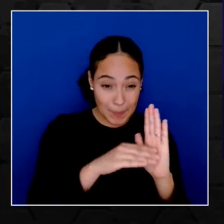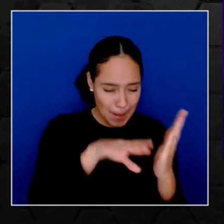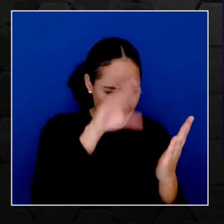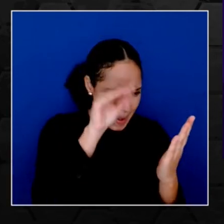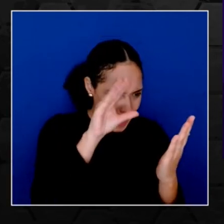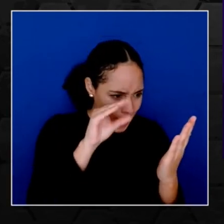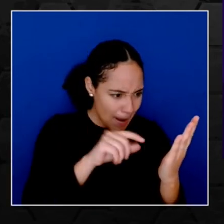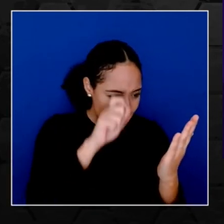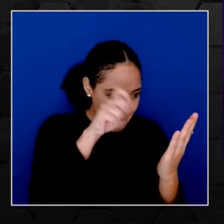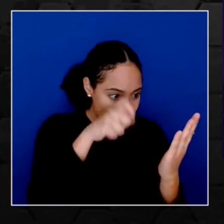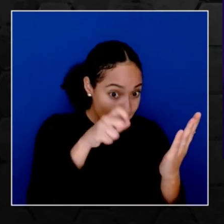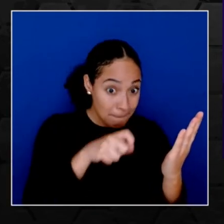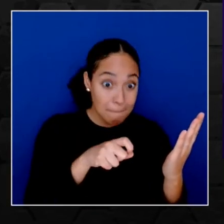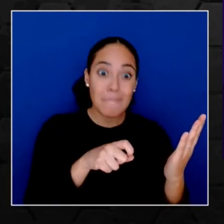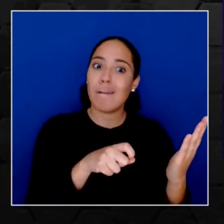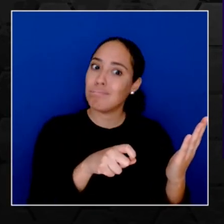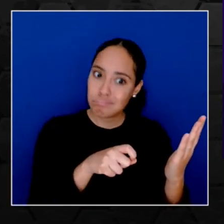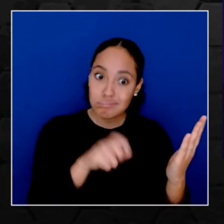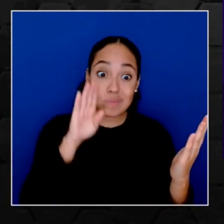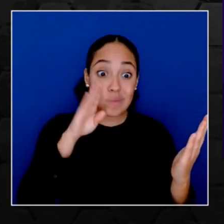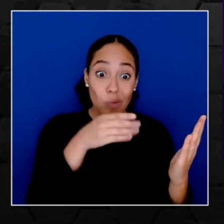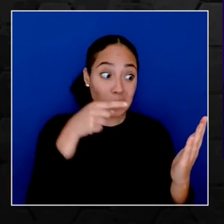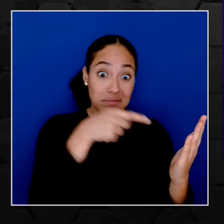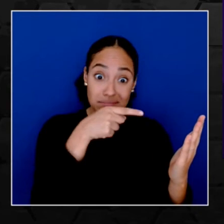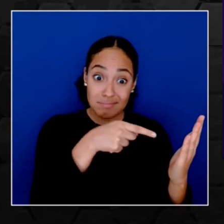module, because again, if you can learn model, you are